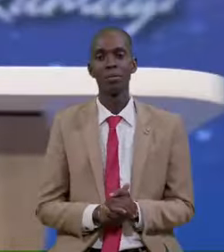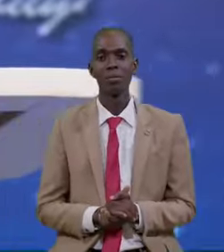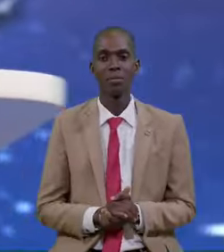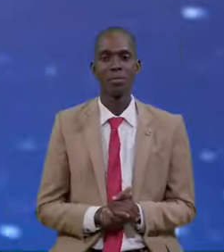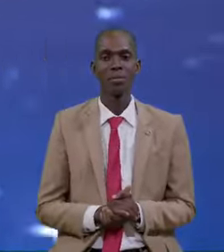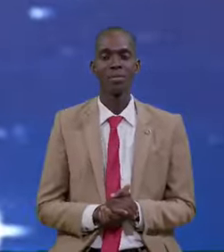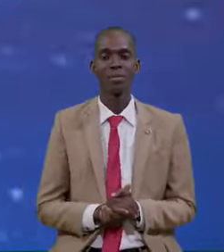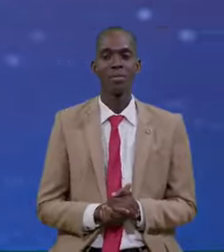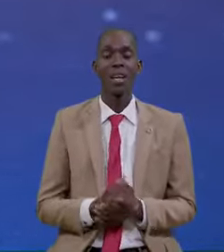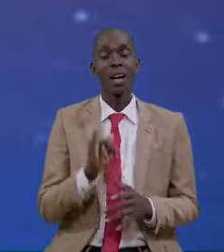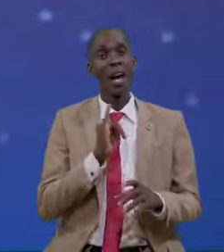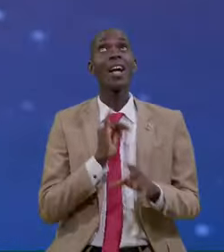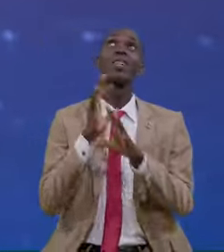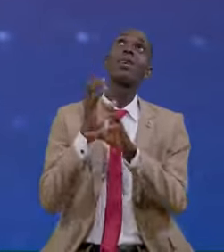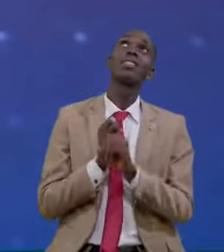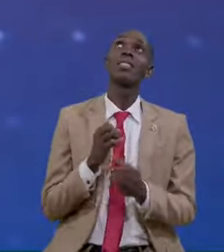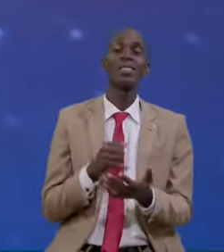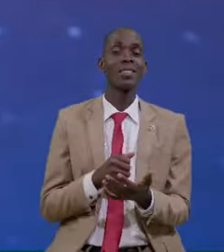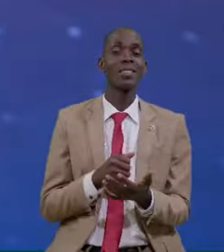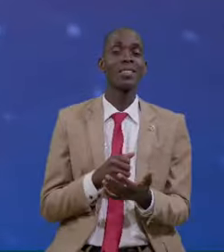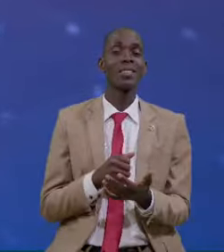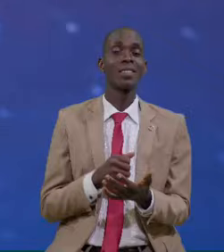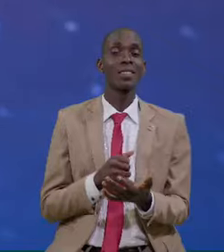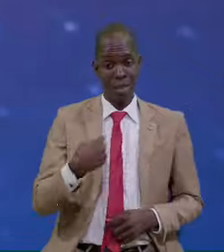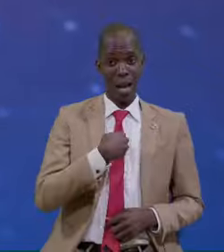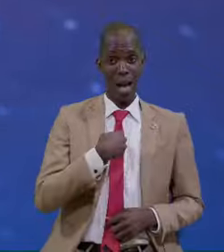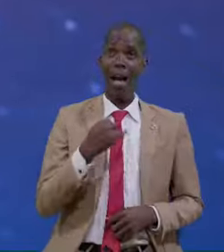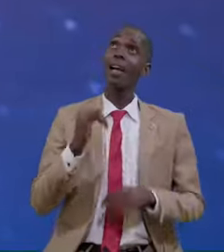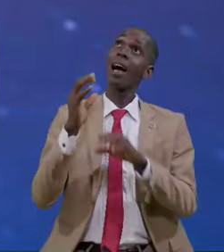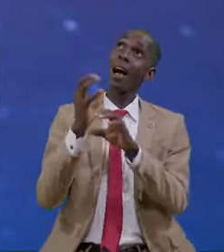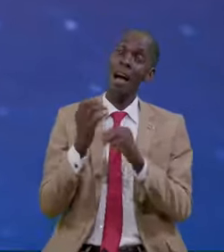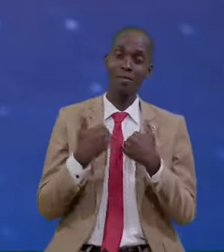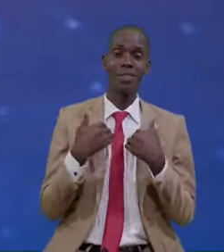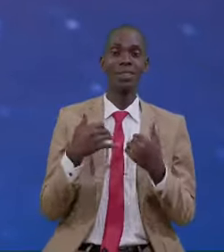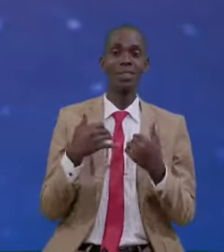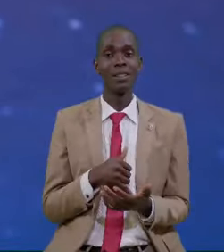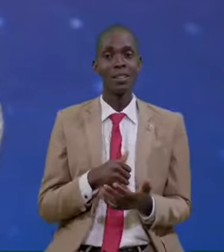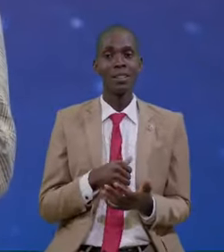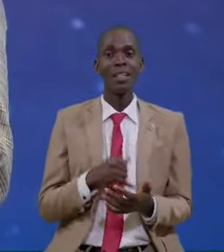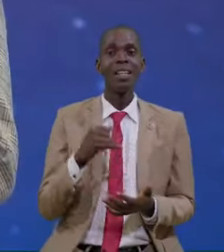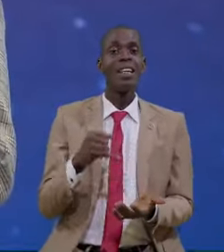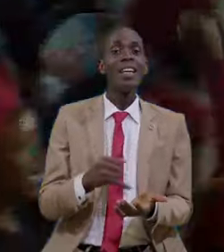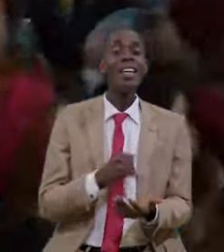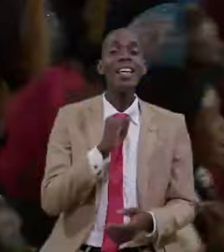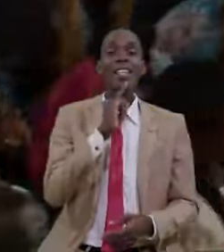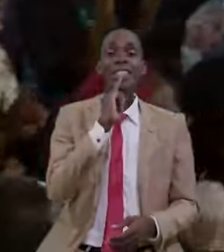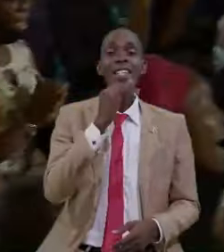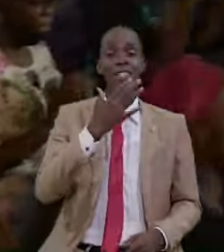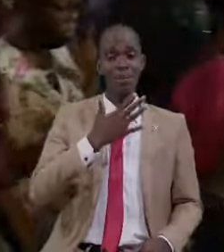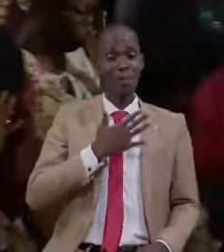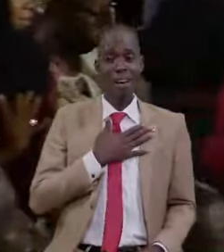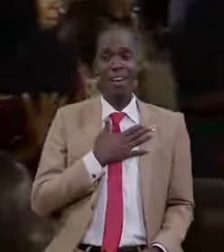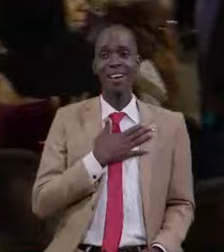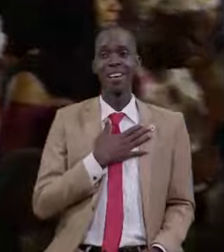name. I got it. I have it. It is mine.